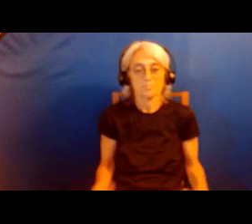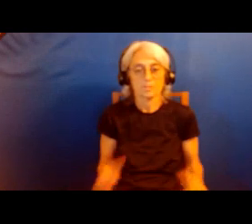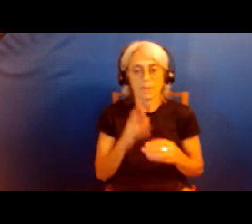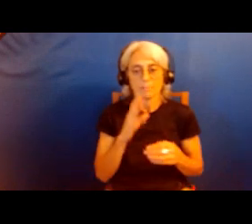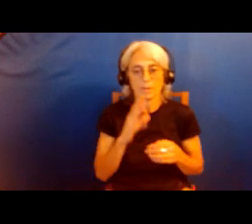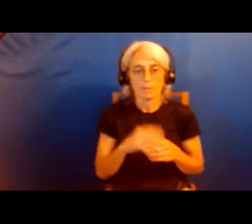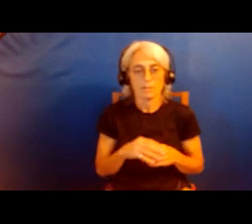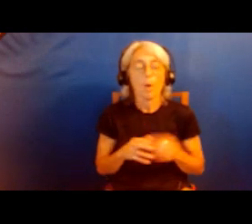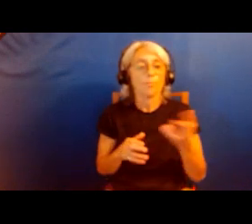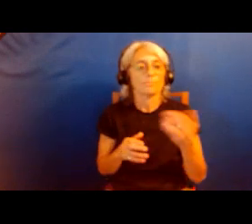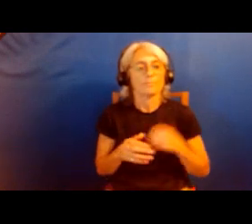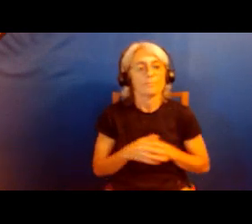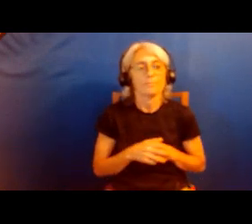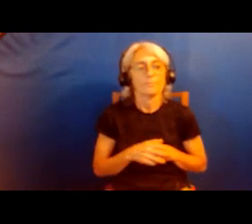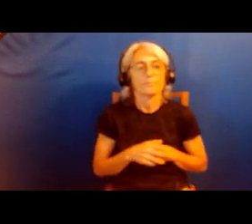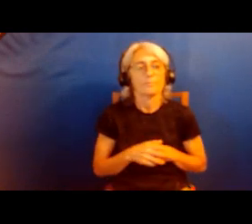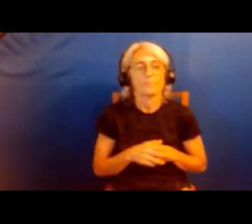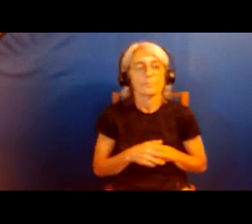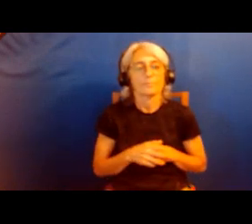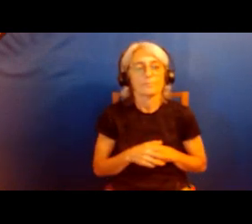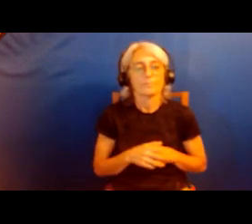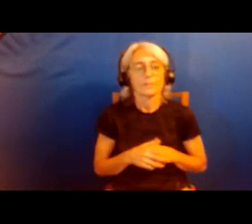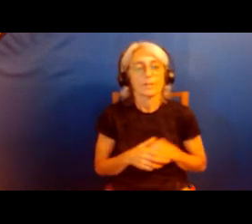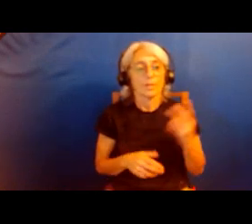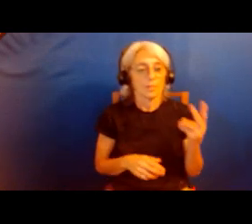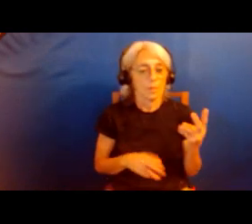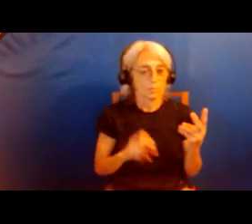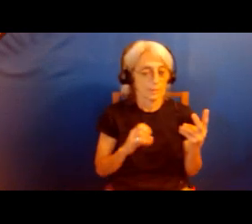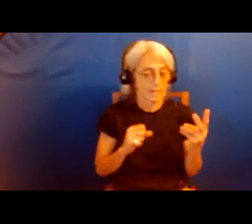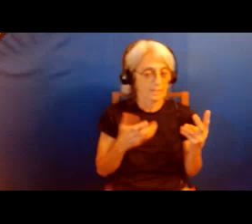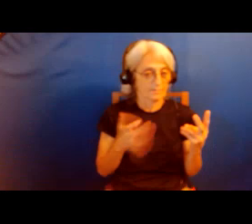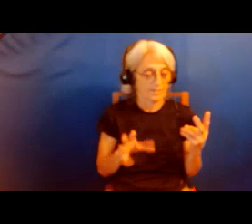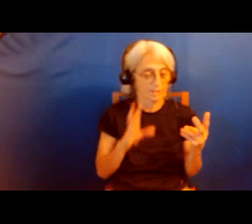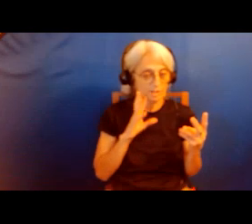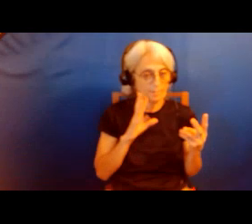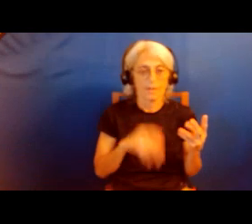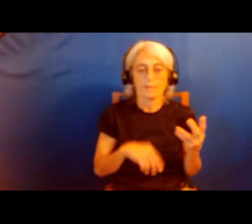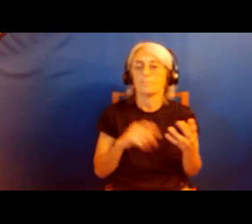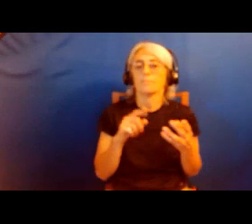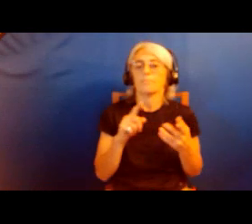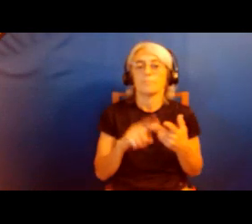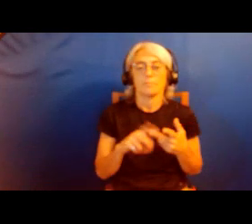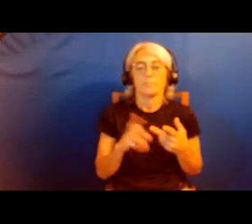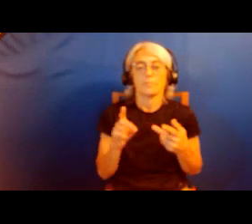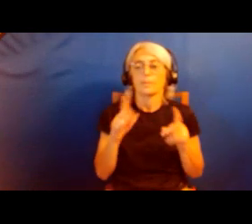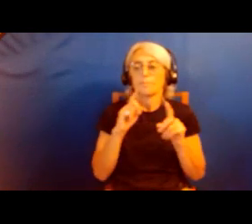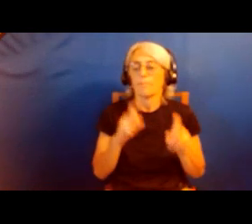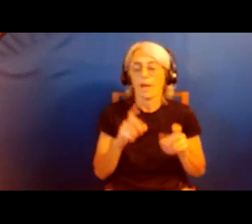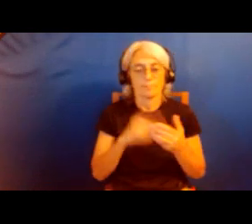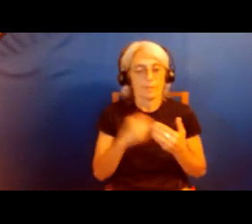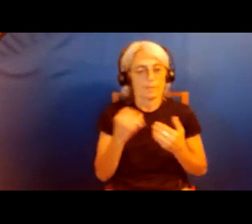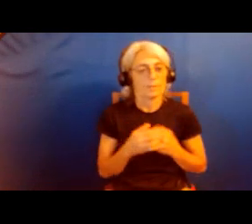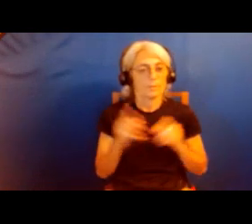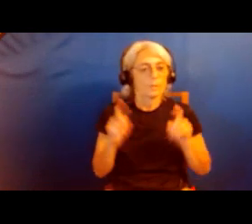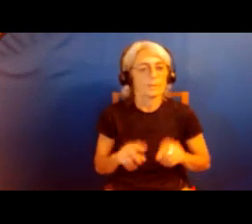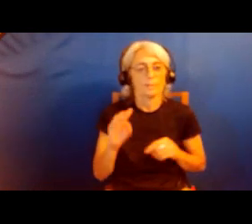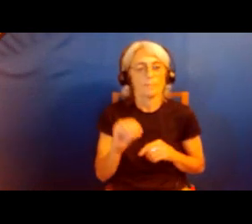There we go. So in addition to the 2 use cases I just mentioned, we also completed a pilot project testing Microsoft